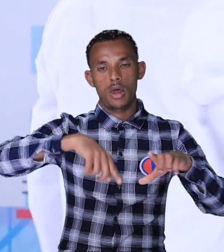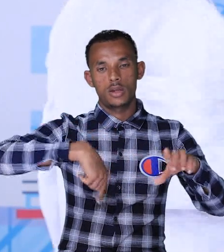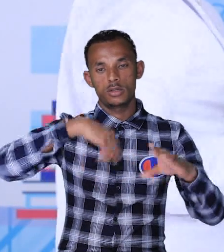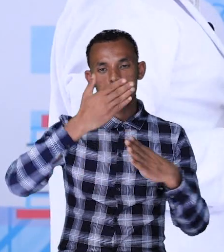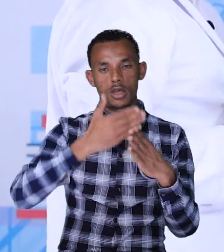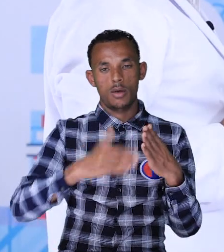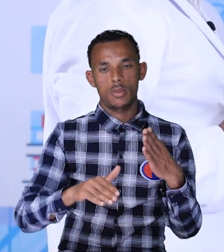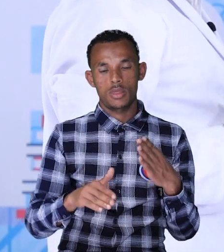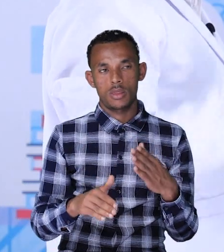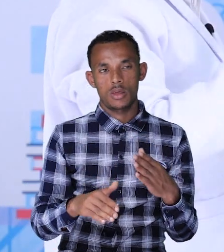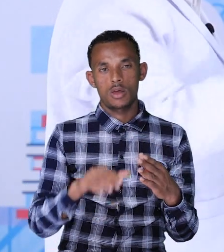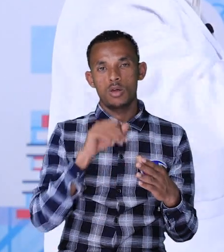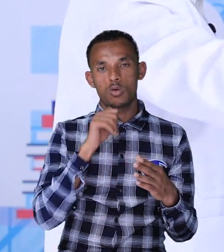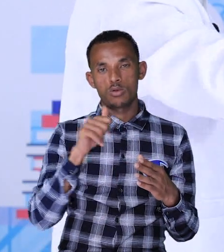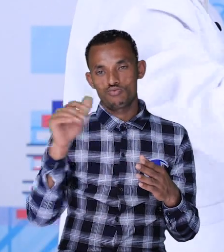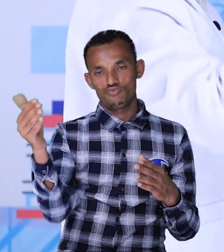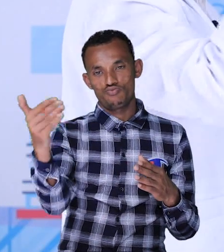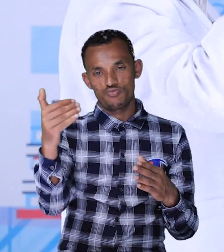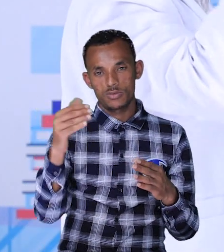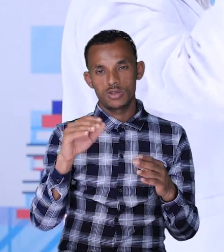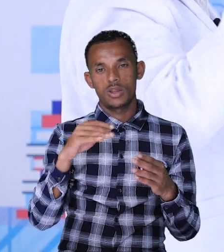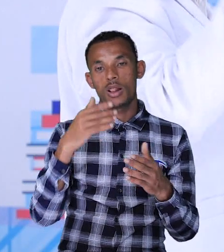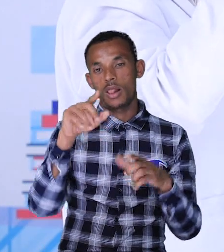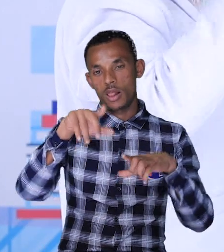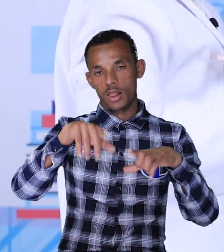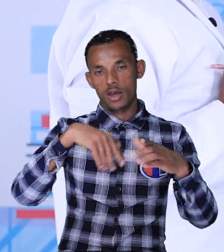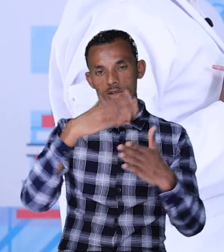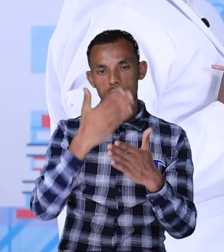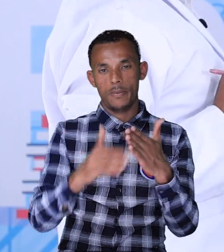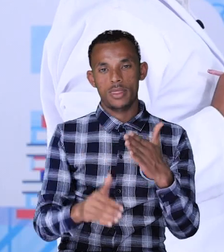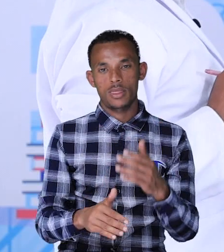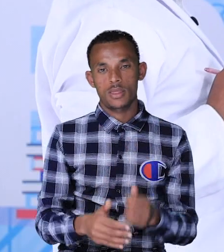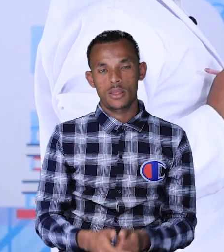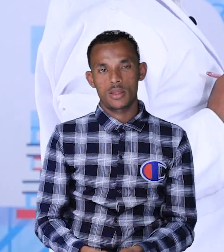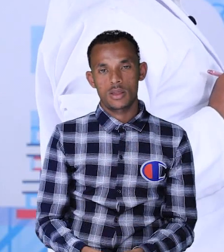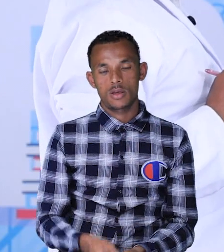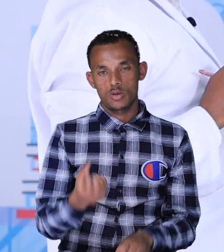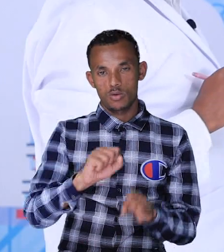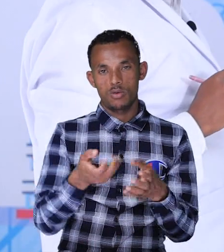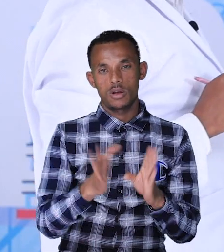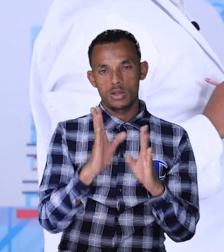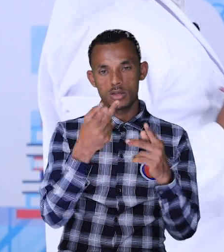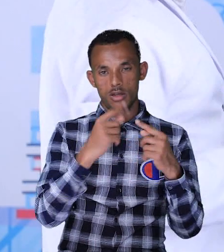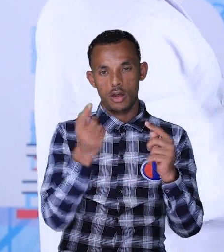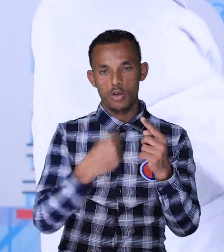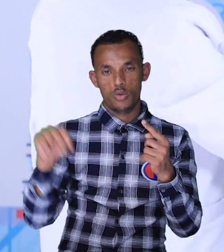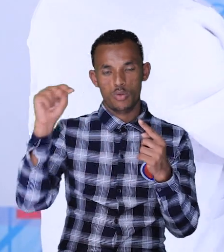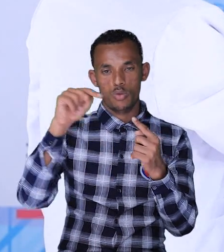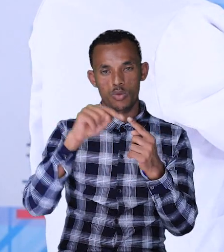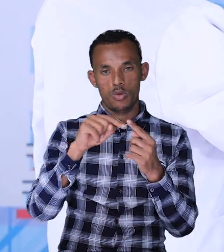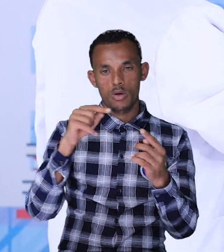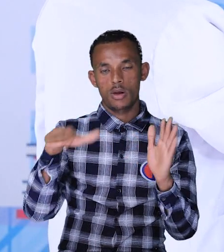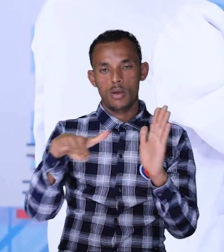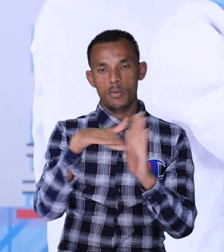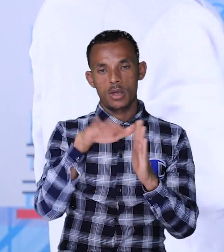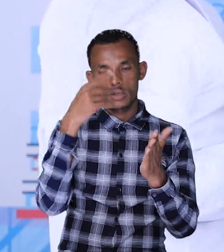segments. Okay, not smooth curve. You use consecutive line segments. So let's try to